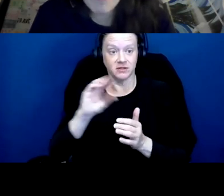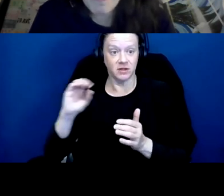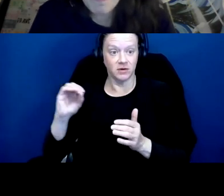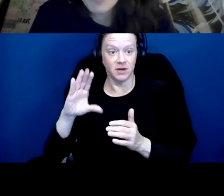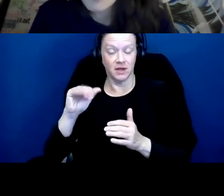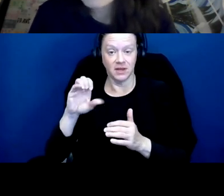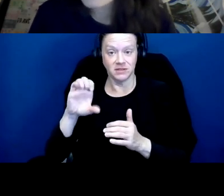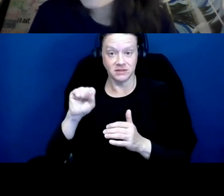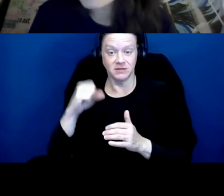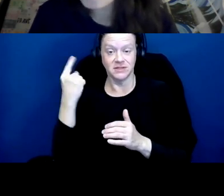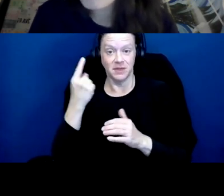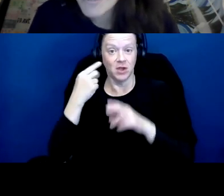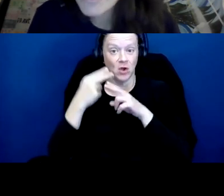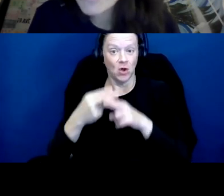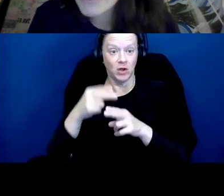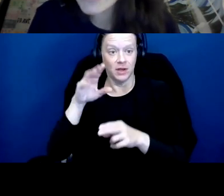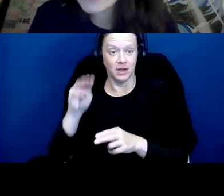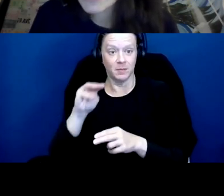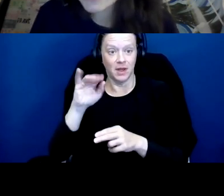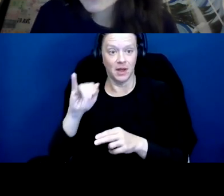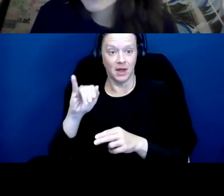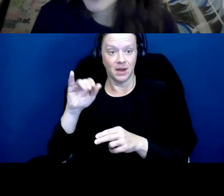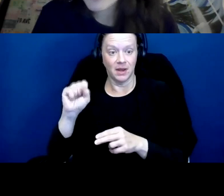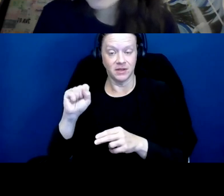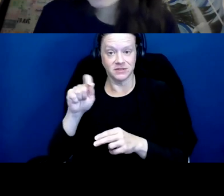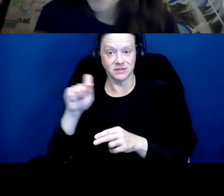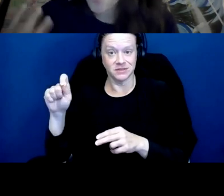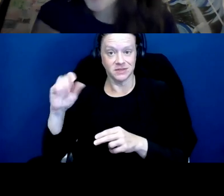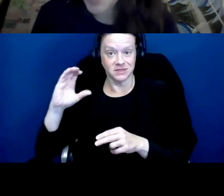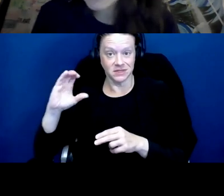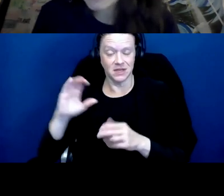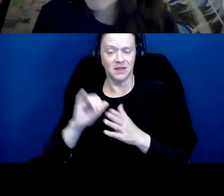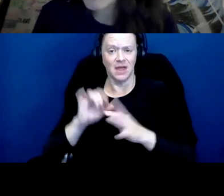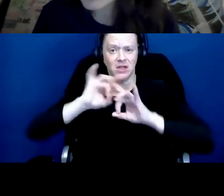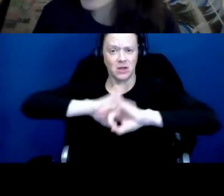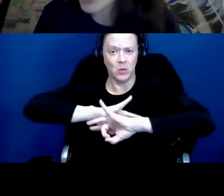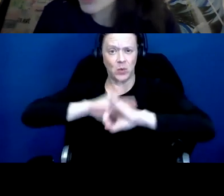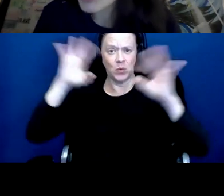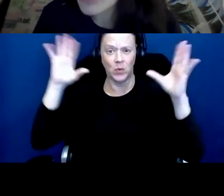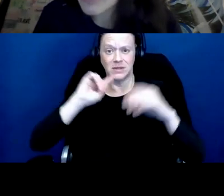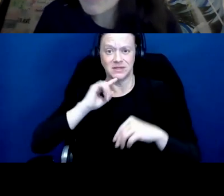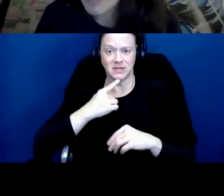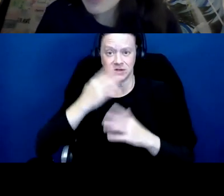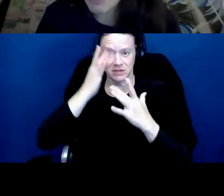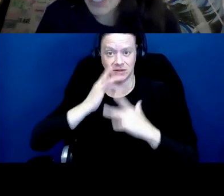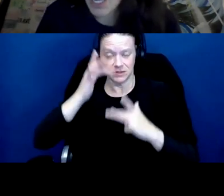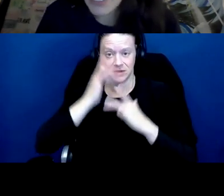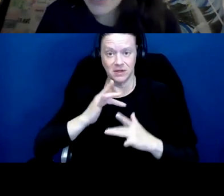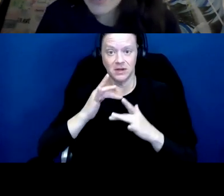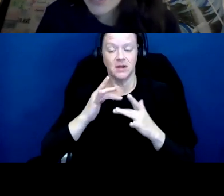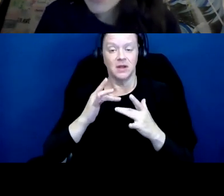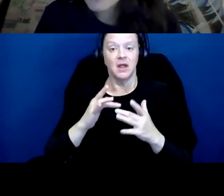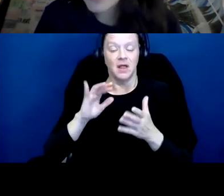MISC. This is a very serious illness that causes whole body inflammation, including inflammation of the